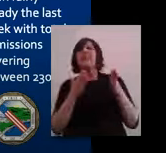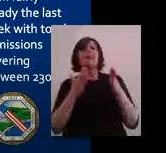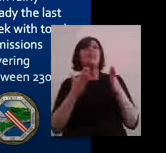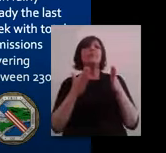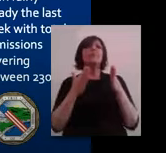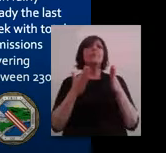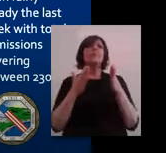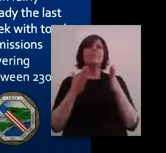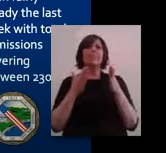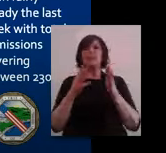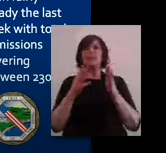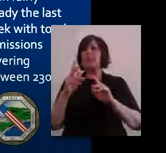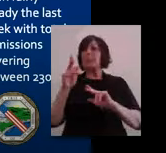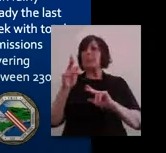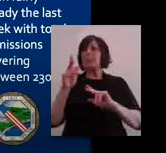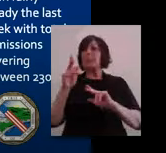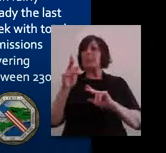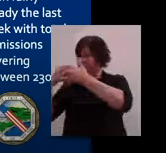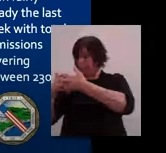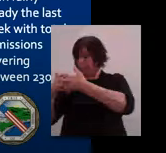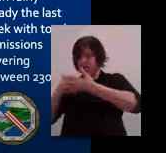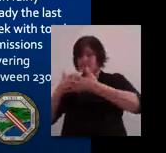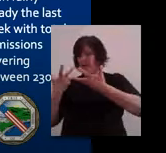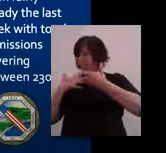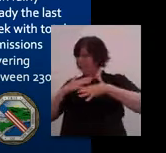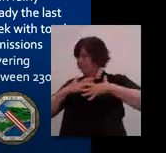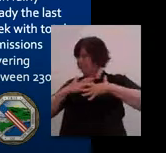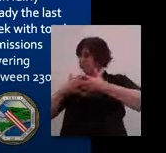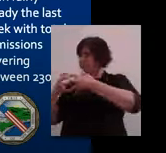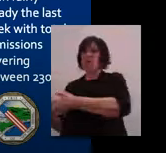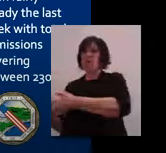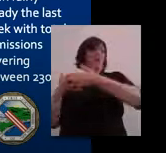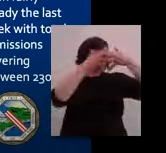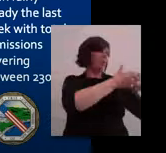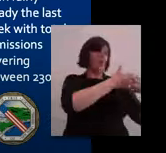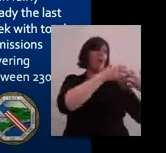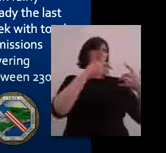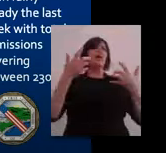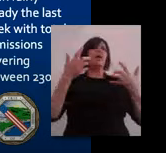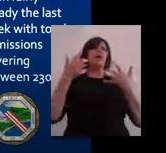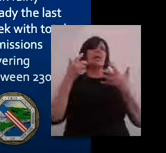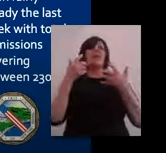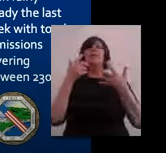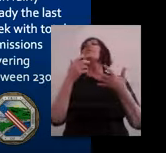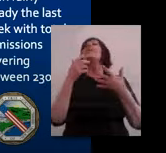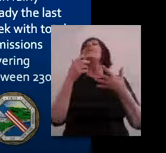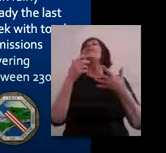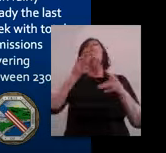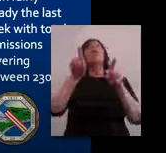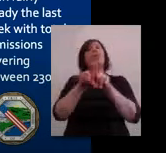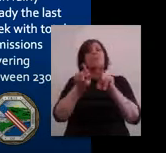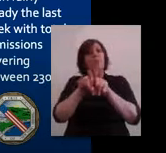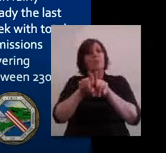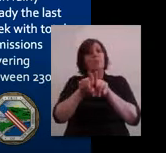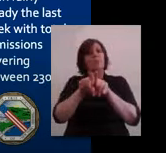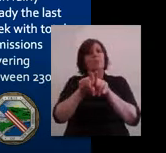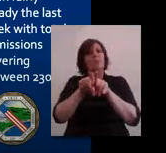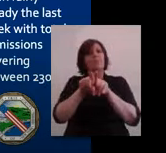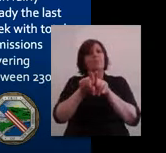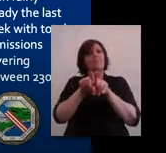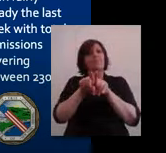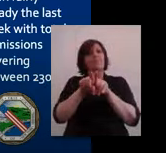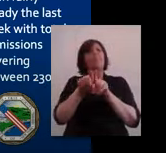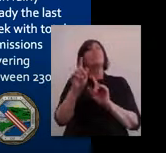the ventilators and needing any type of airway support. And then also, I think from the front end, that we know